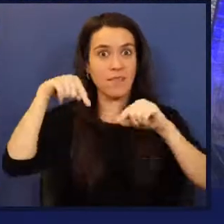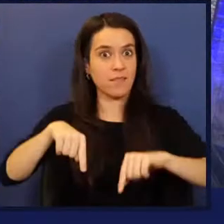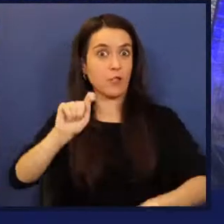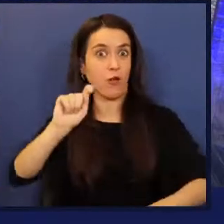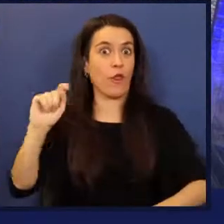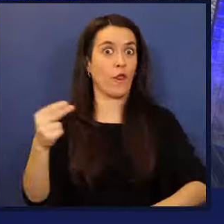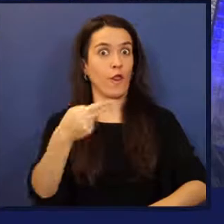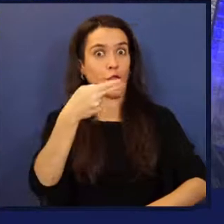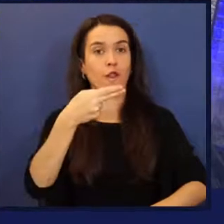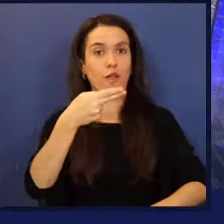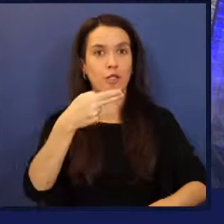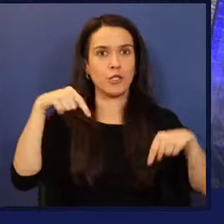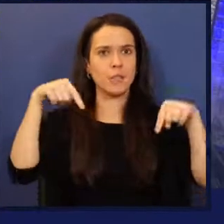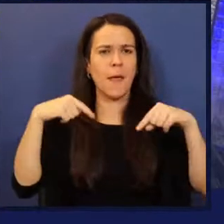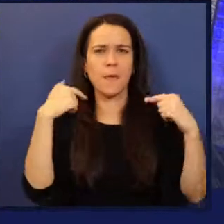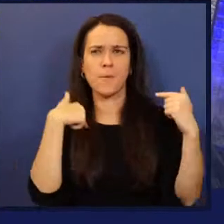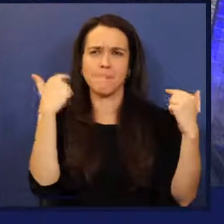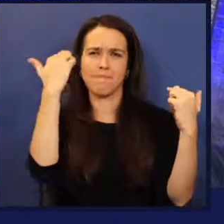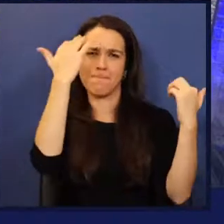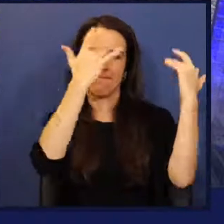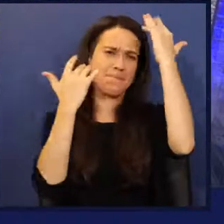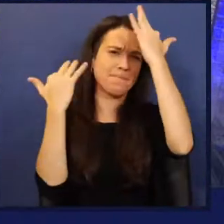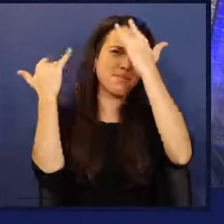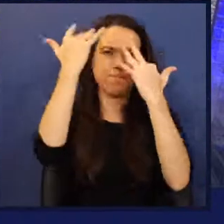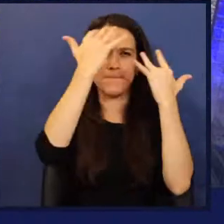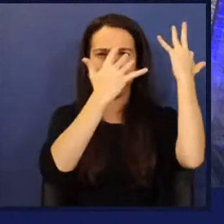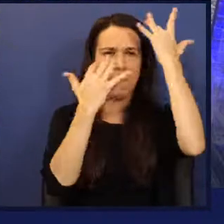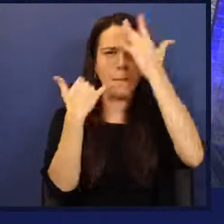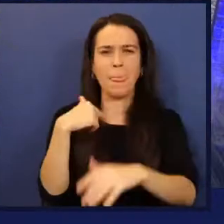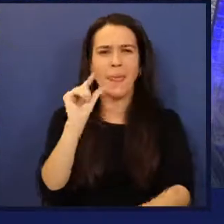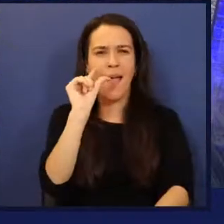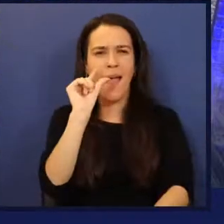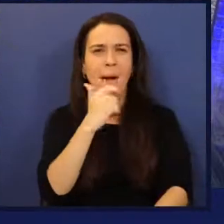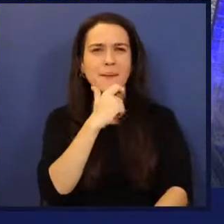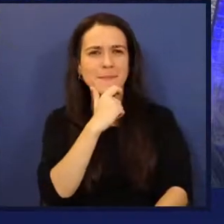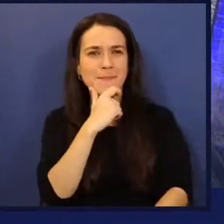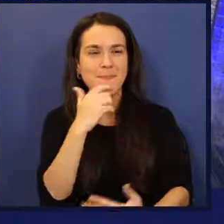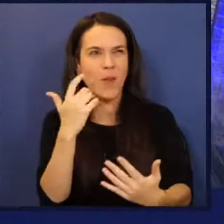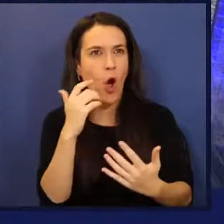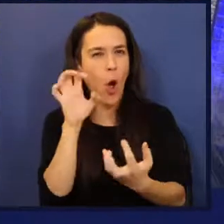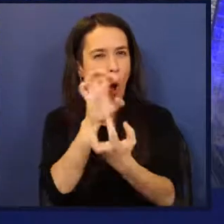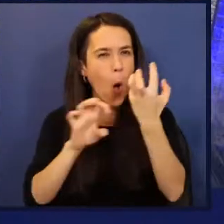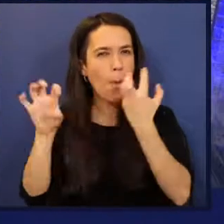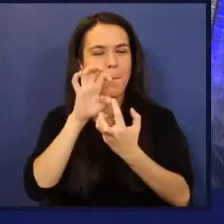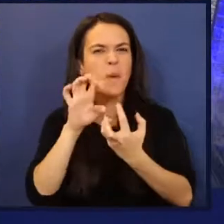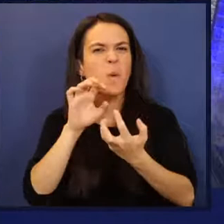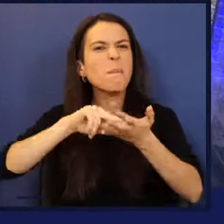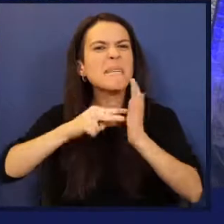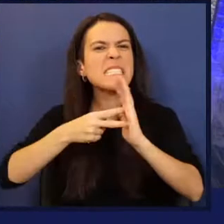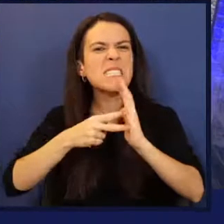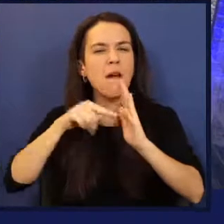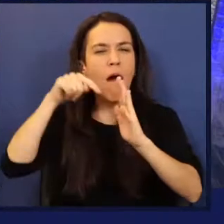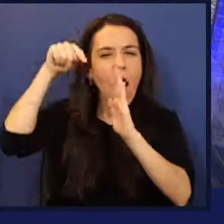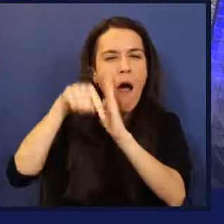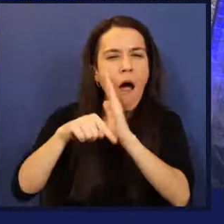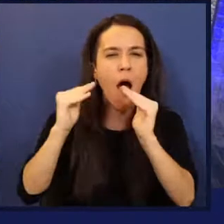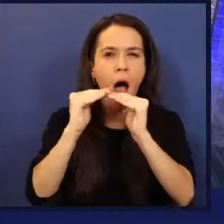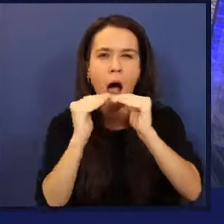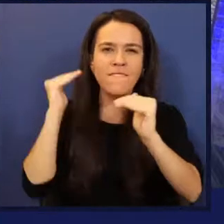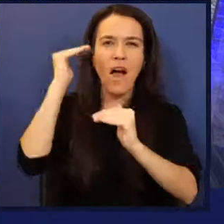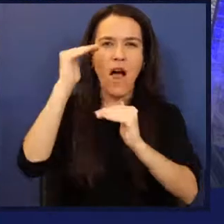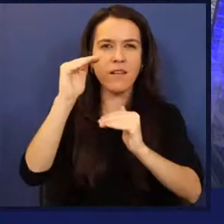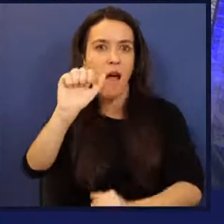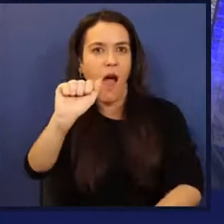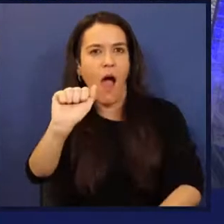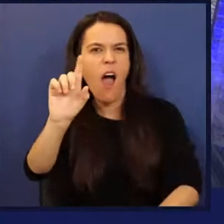up, I actually had sort of a hard time defining what is advanced. And I know you helped me, so